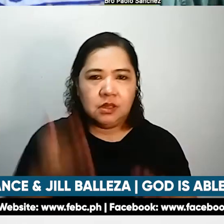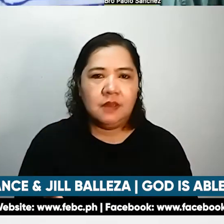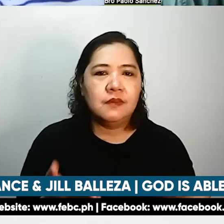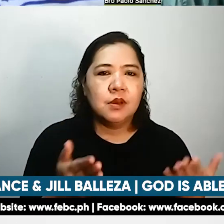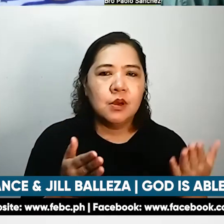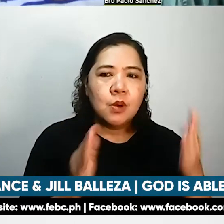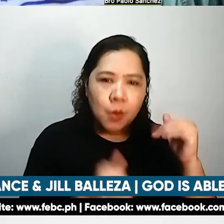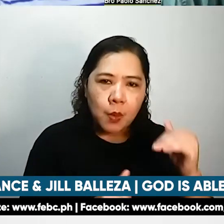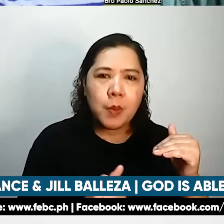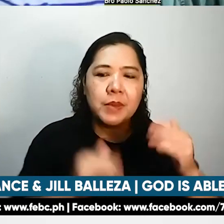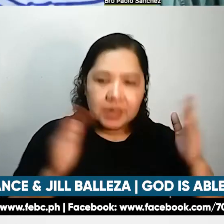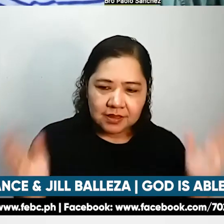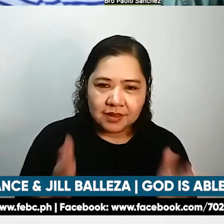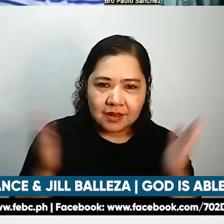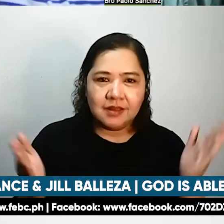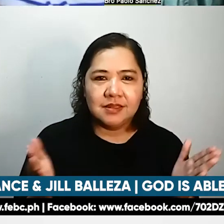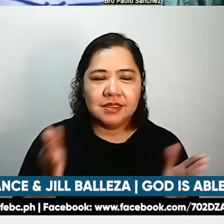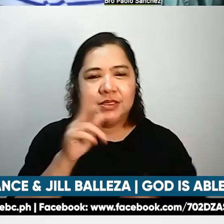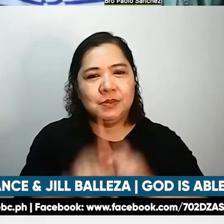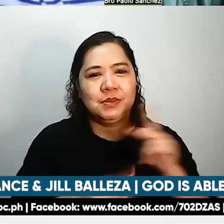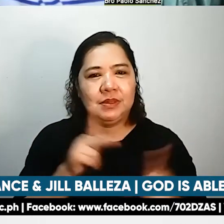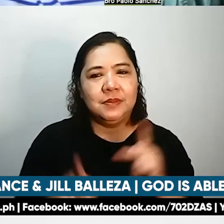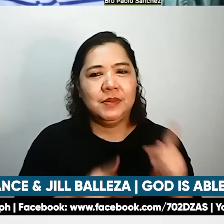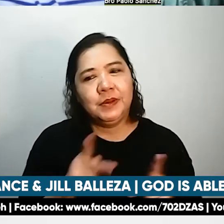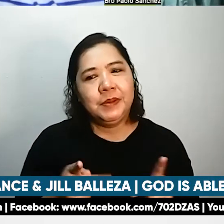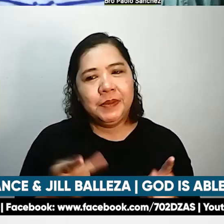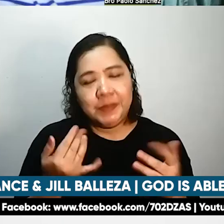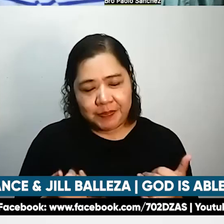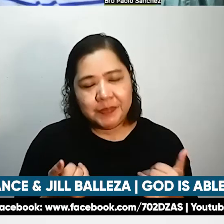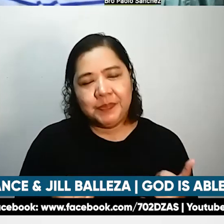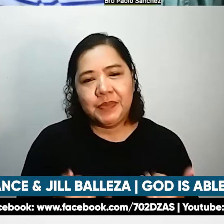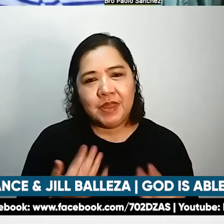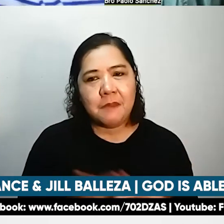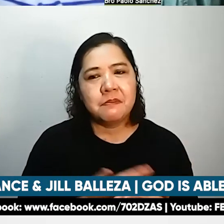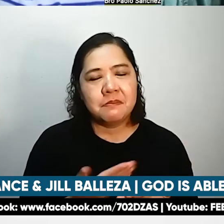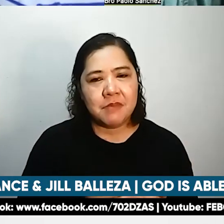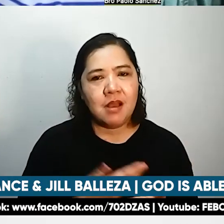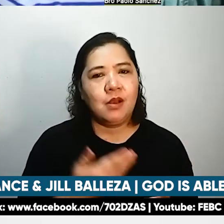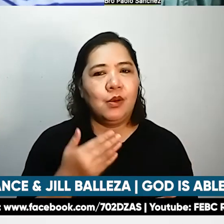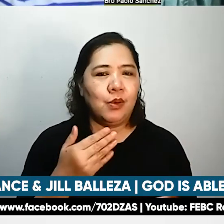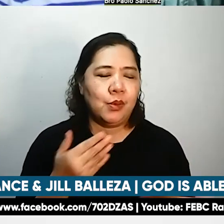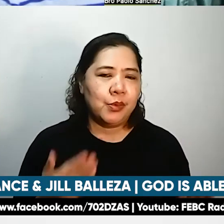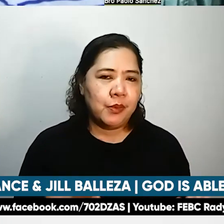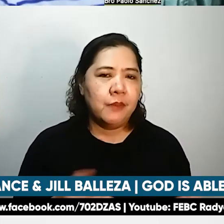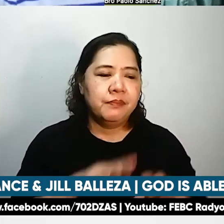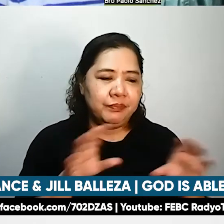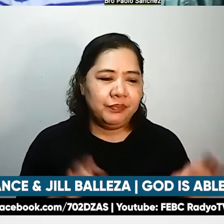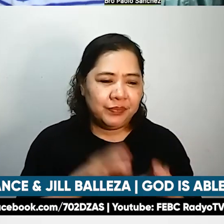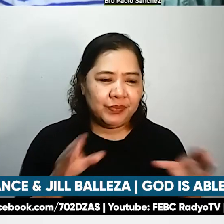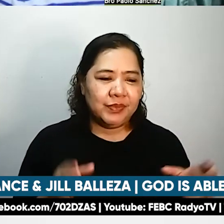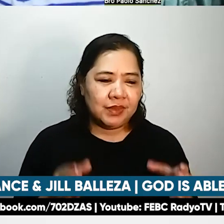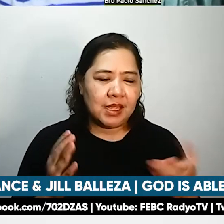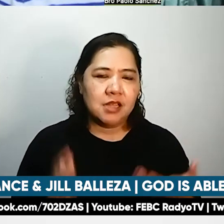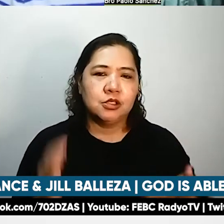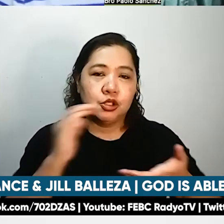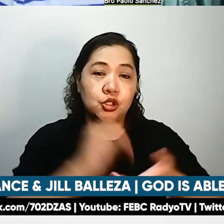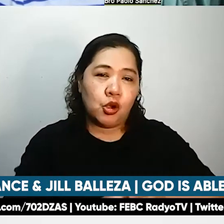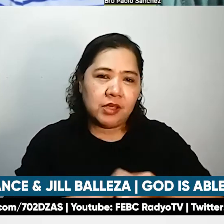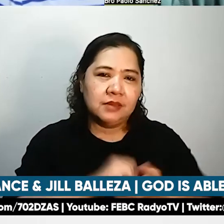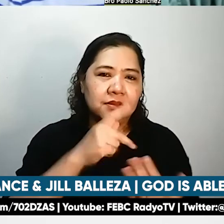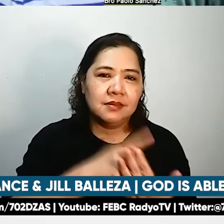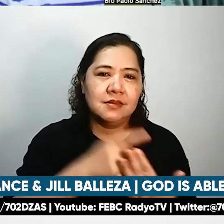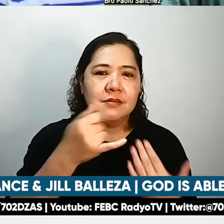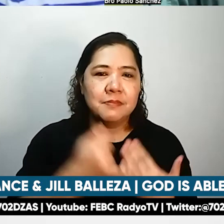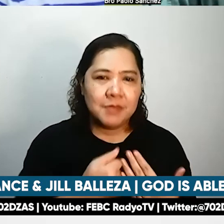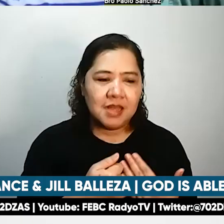be encouraged as well dito sa gagawin nating joint project or joint na